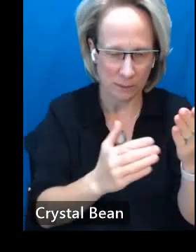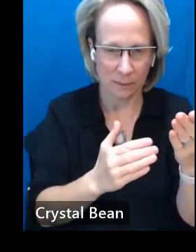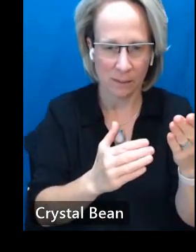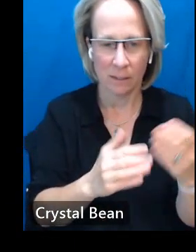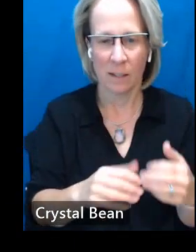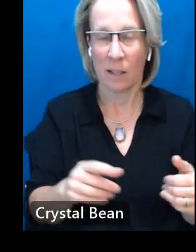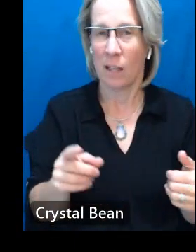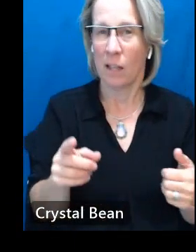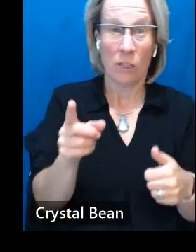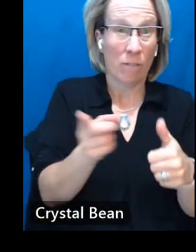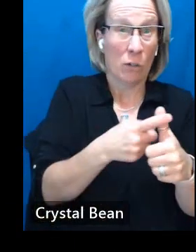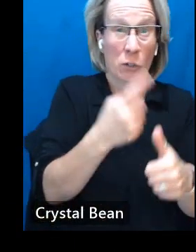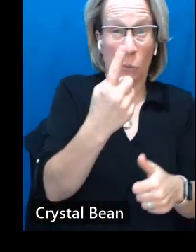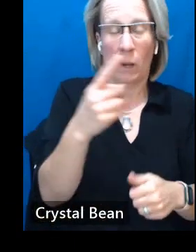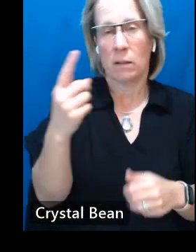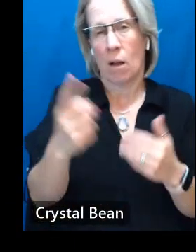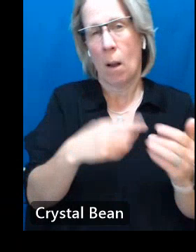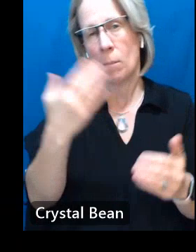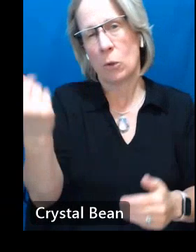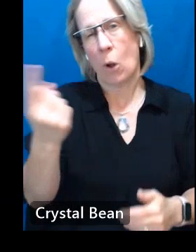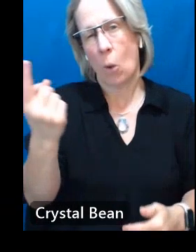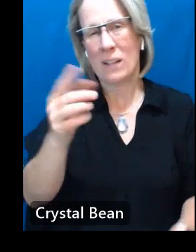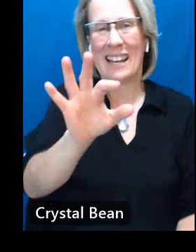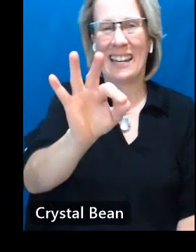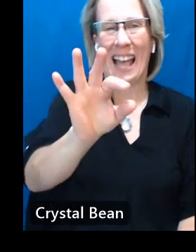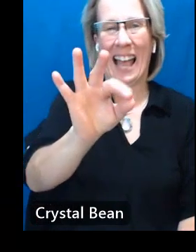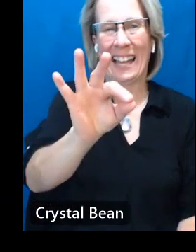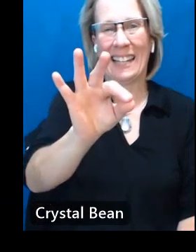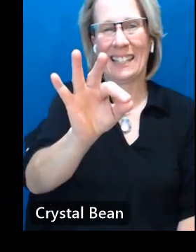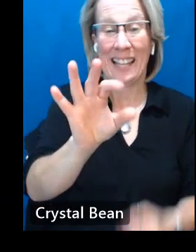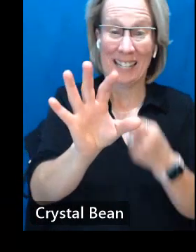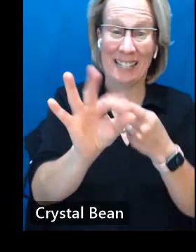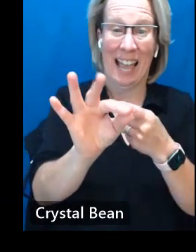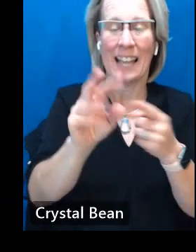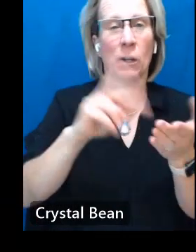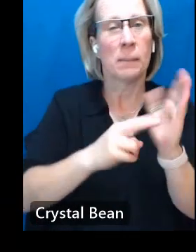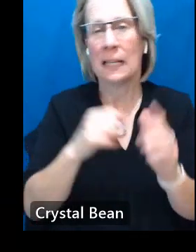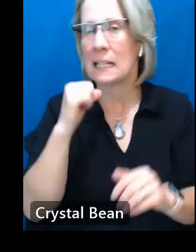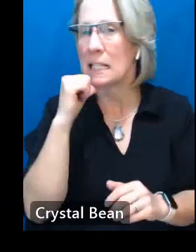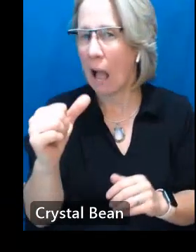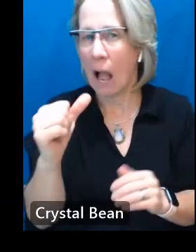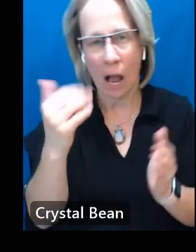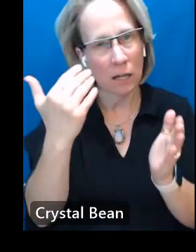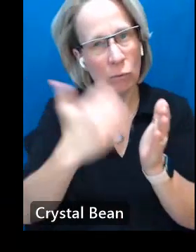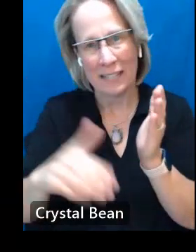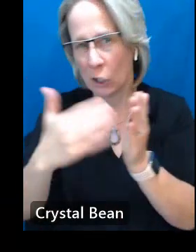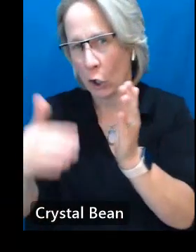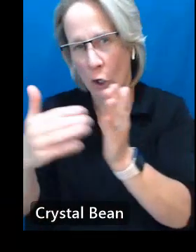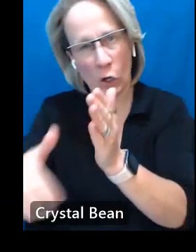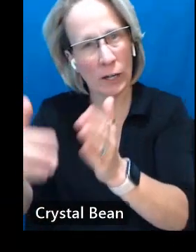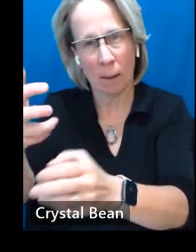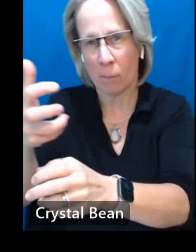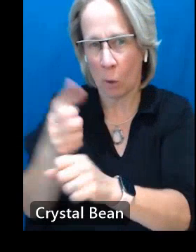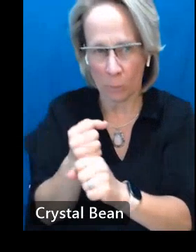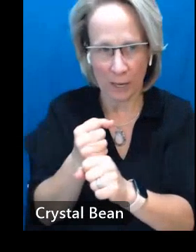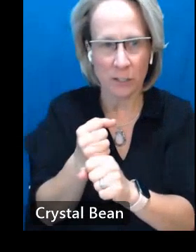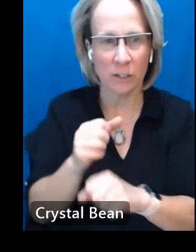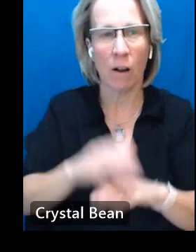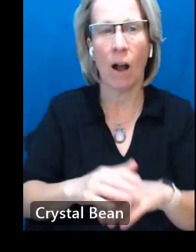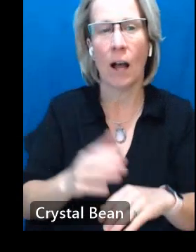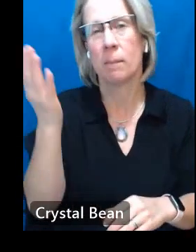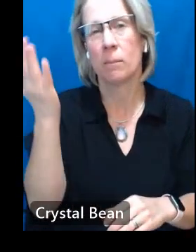to be a 9. 9 means that it's a non-recurring appropriation, right? So on the previous example, it was a 1, that was recurring,